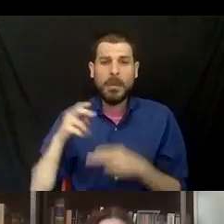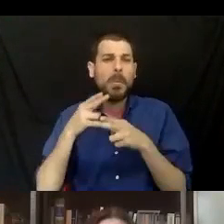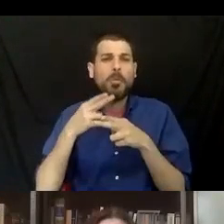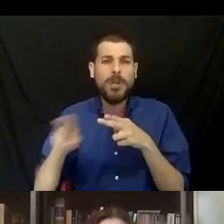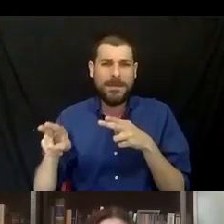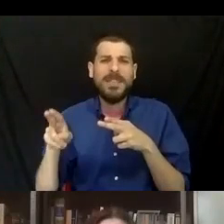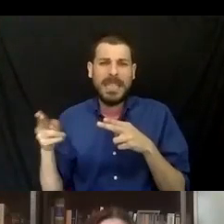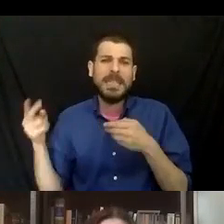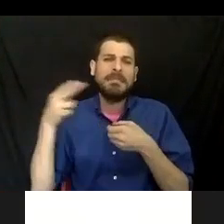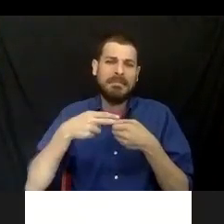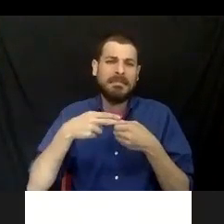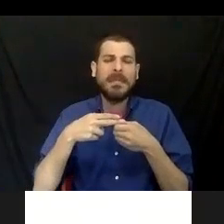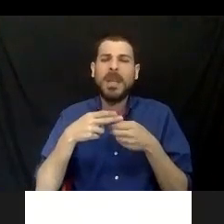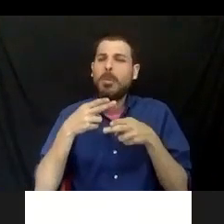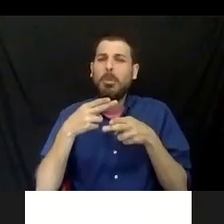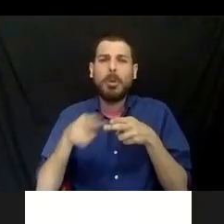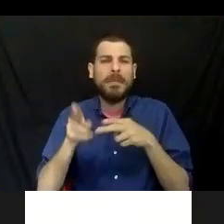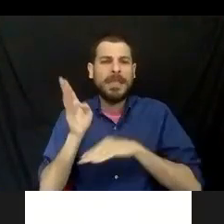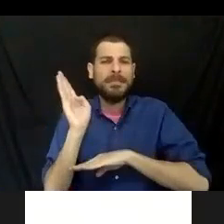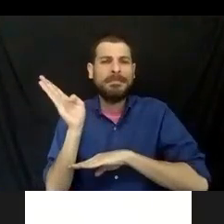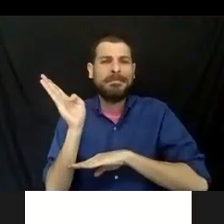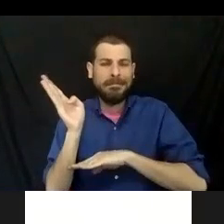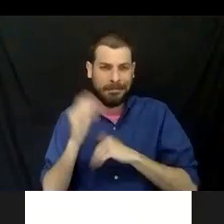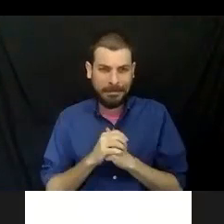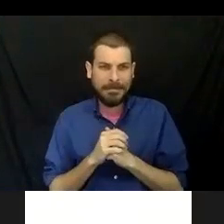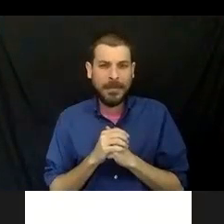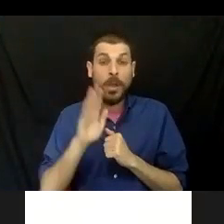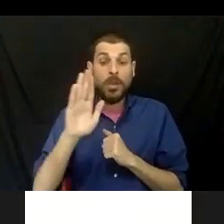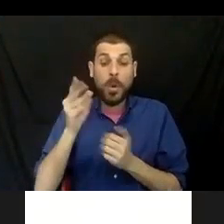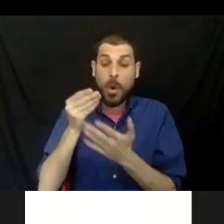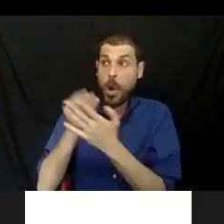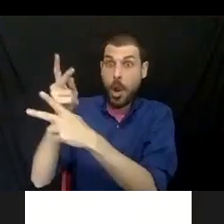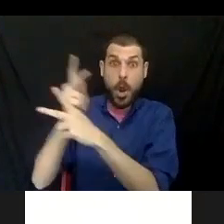important points of dealing with your loan servicer.